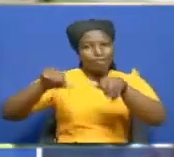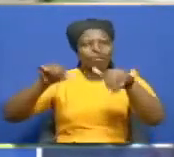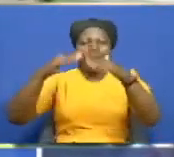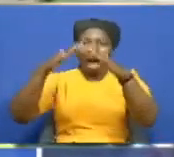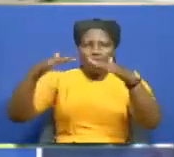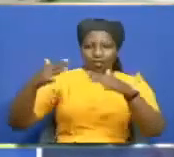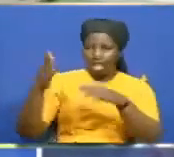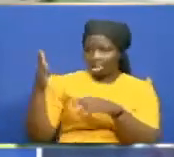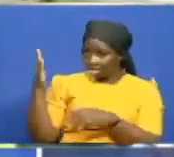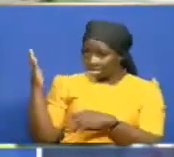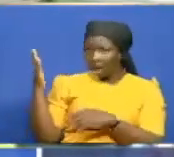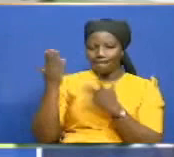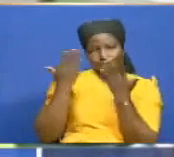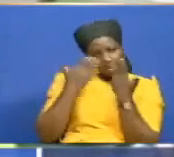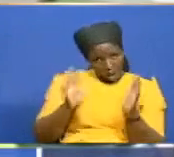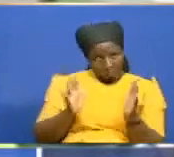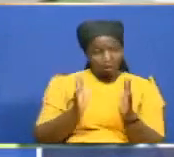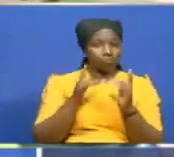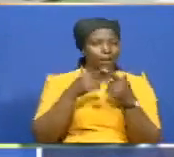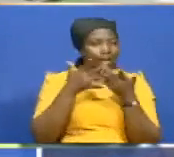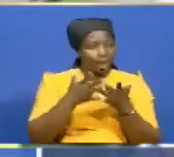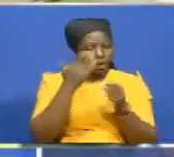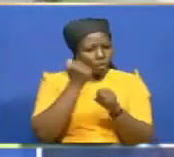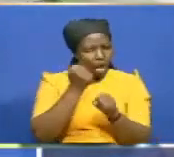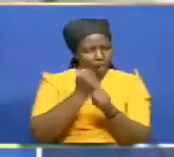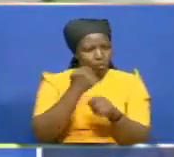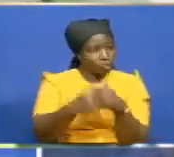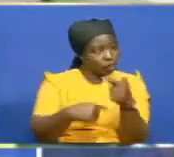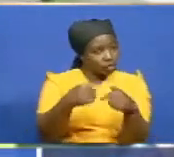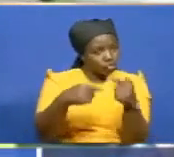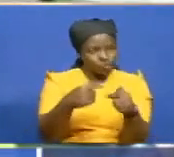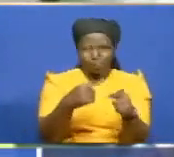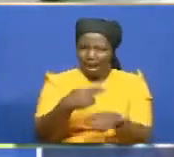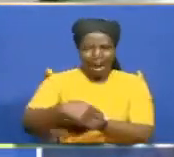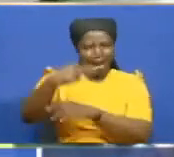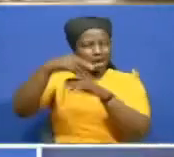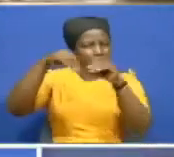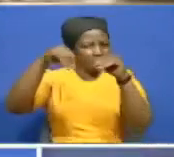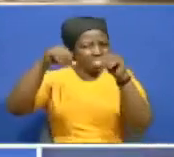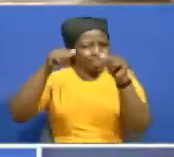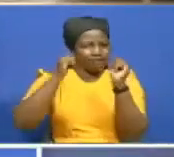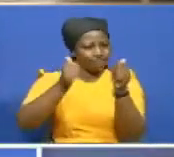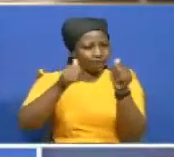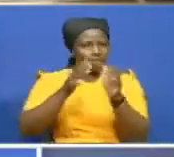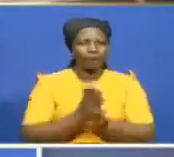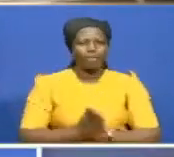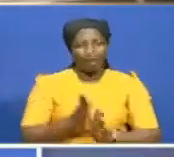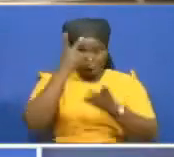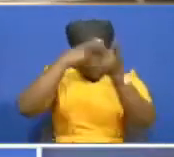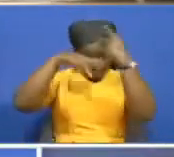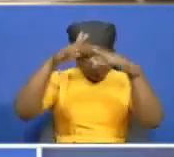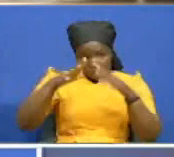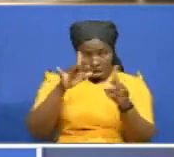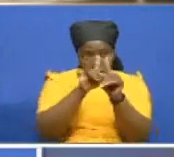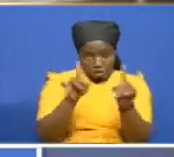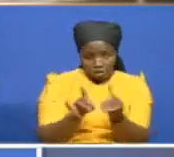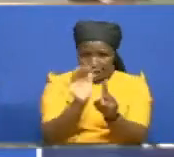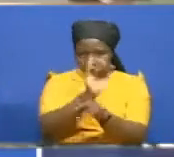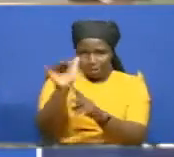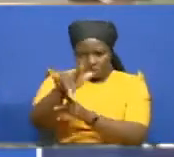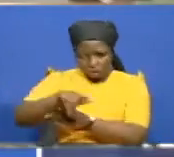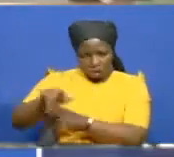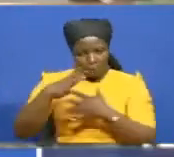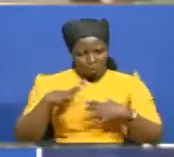imesimama, na kwa kweli ile kazi inaendelea hapa ni ya juu sana, the quality of works. Professor Kaloki urged the locals to